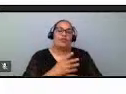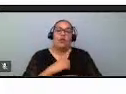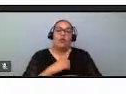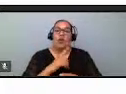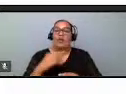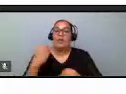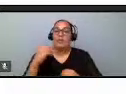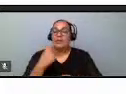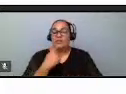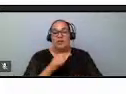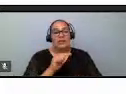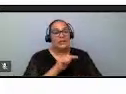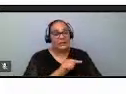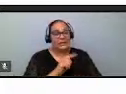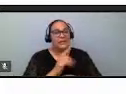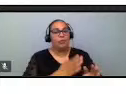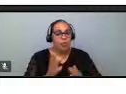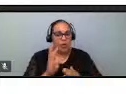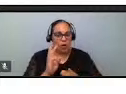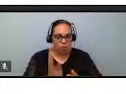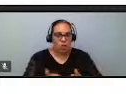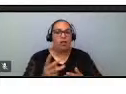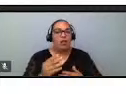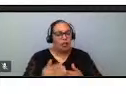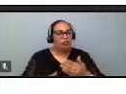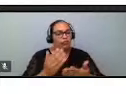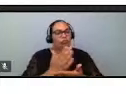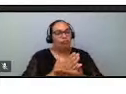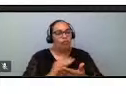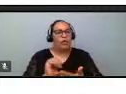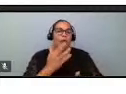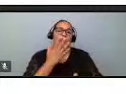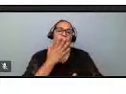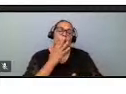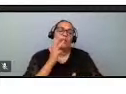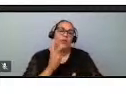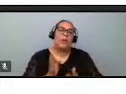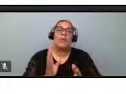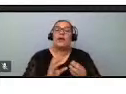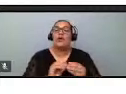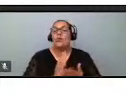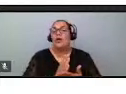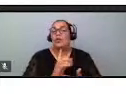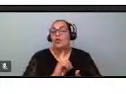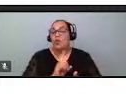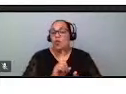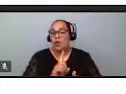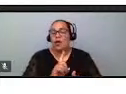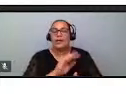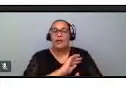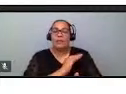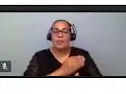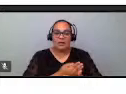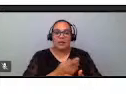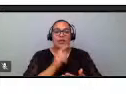be prepared to carry part of this risk just to make sure that capacity is available in